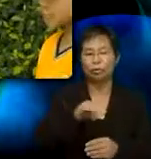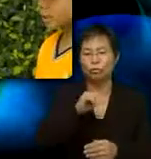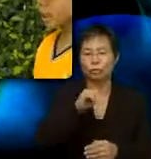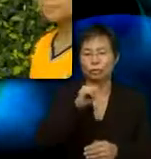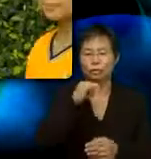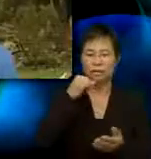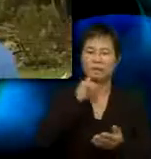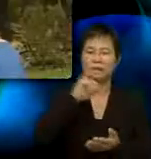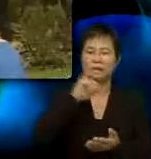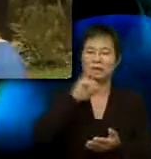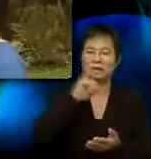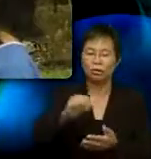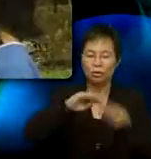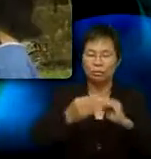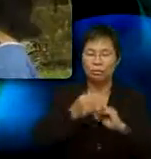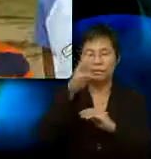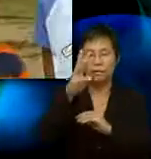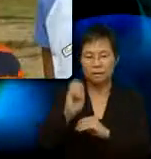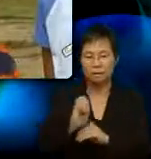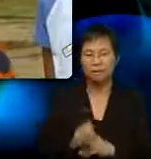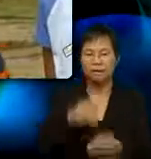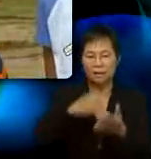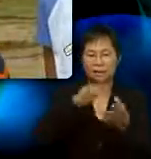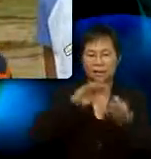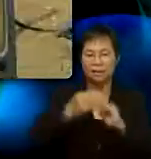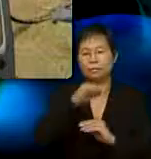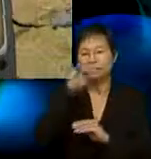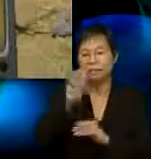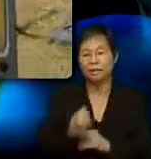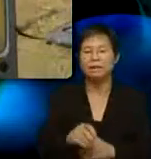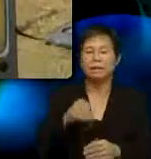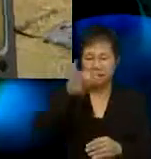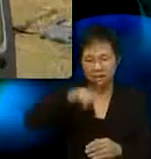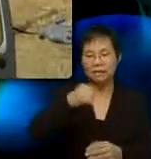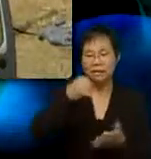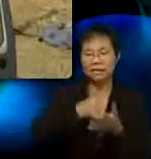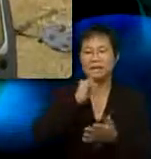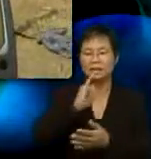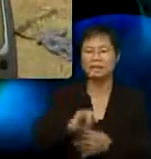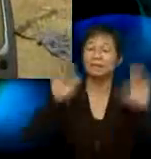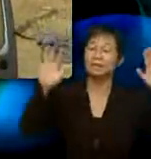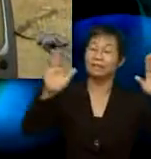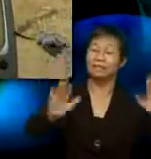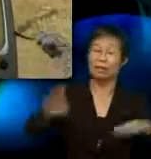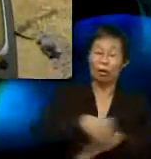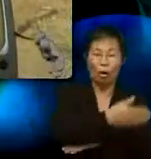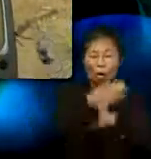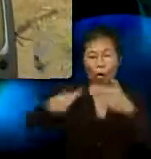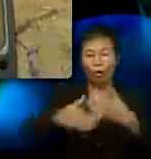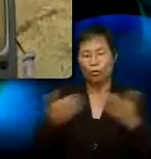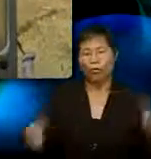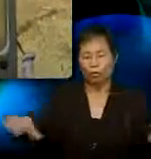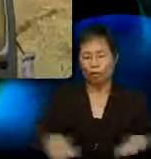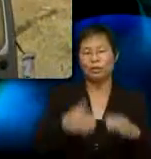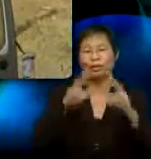number 60. Is this number 80? Yes, it is. Great! All of you did so